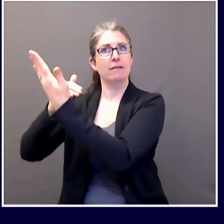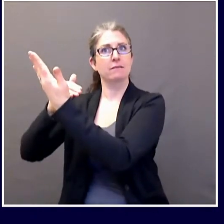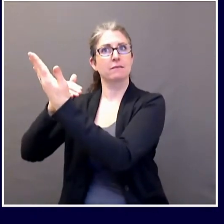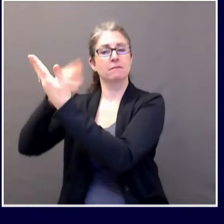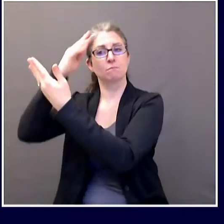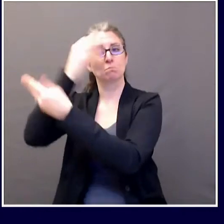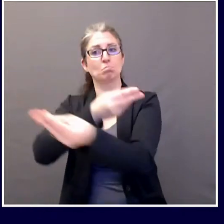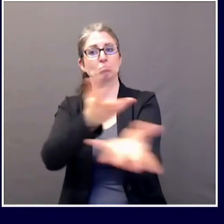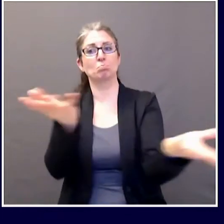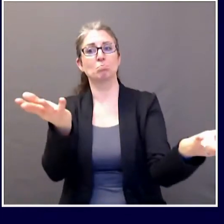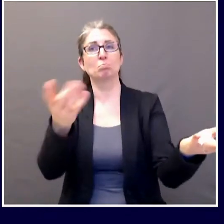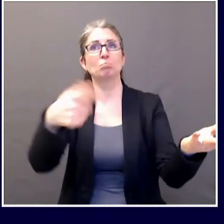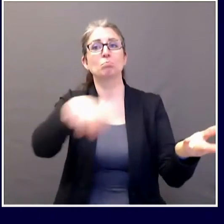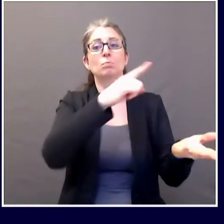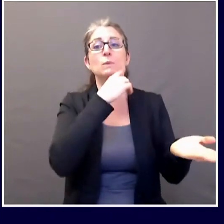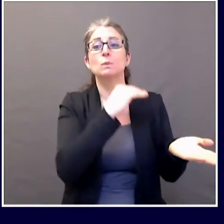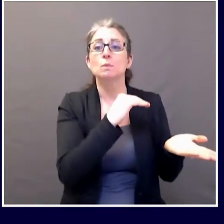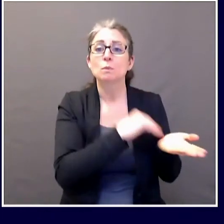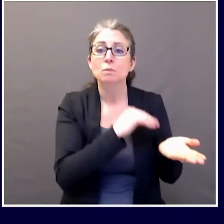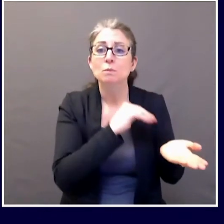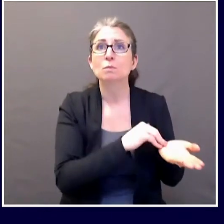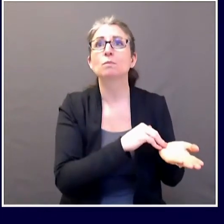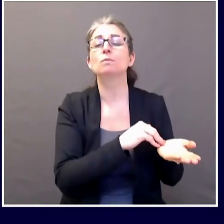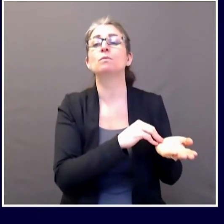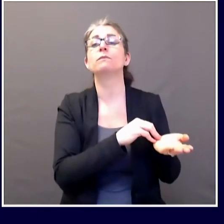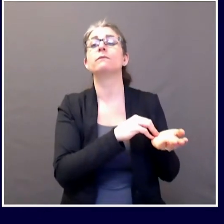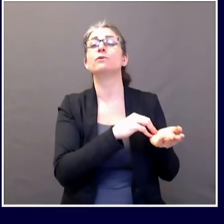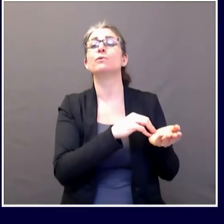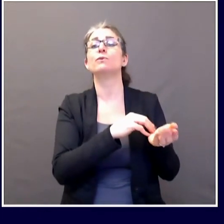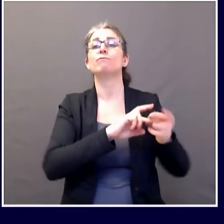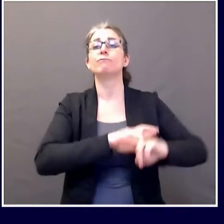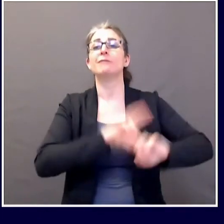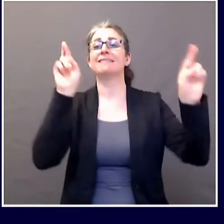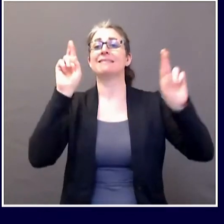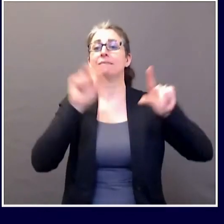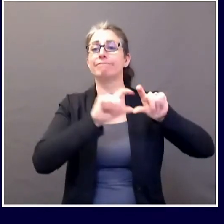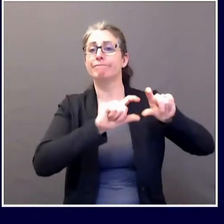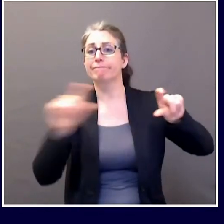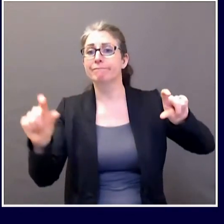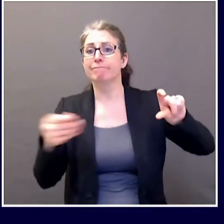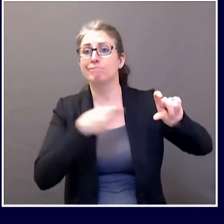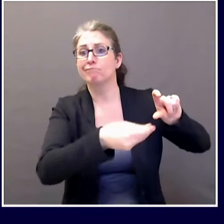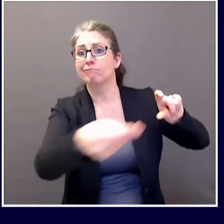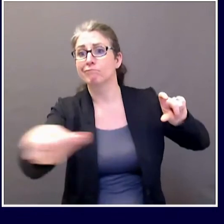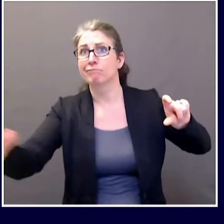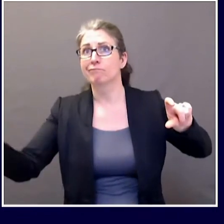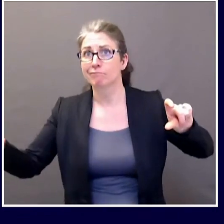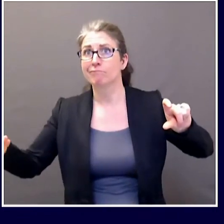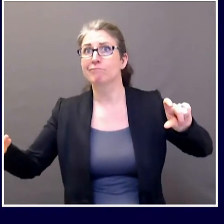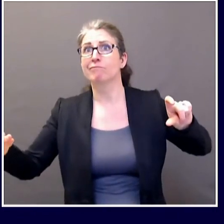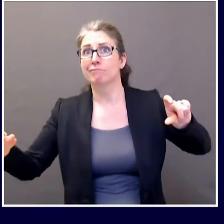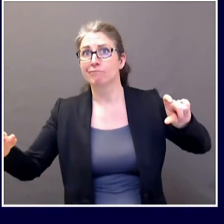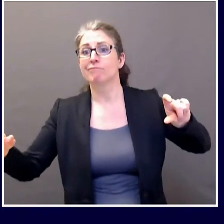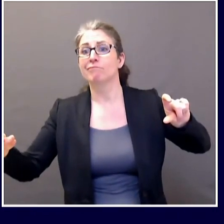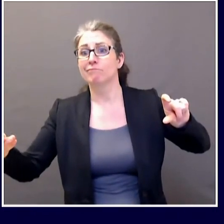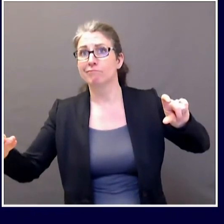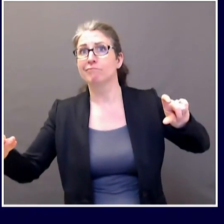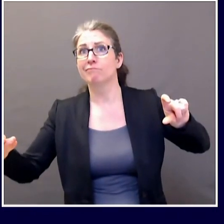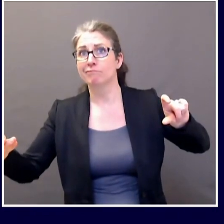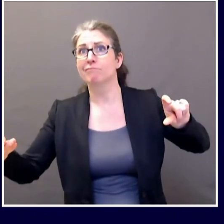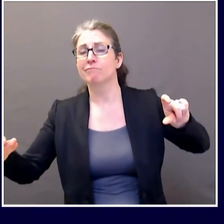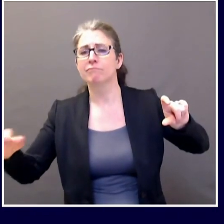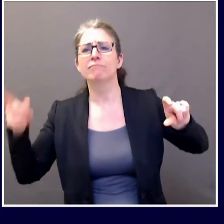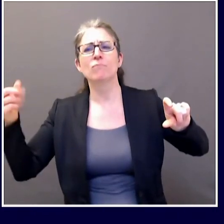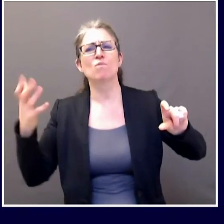steps taken by an organization to promote equitable administration of vaccines. And I was wondering if you could talk about kind of what you're looking for there